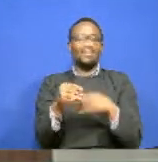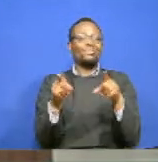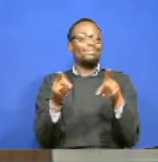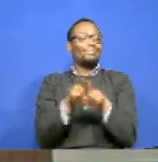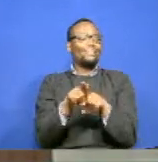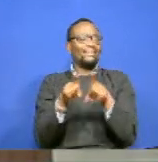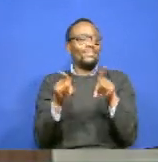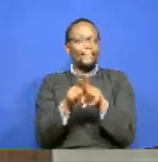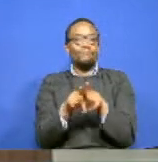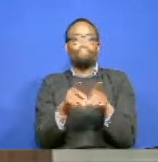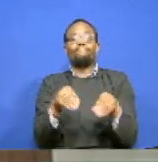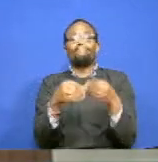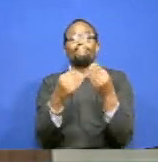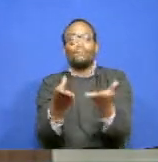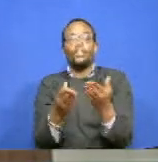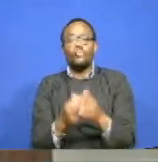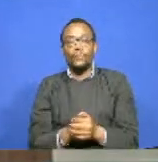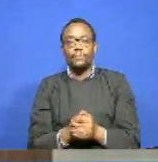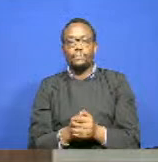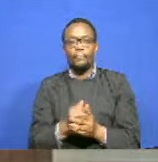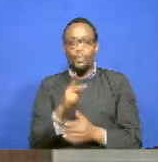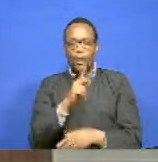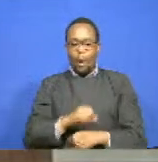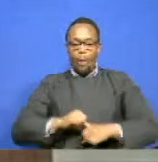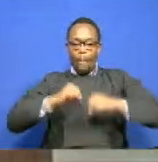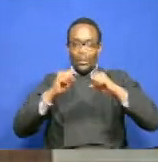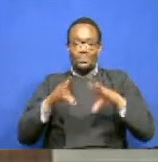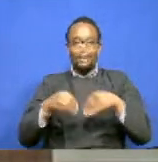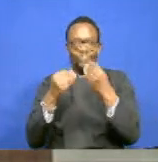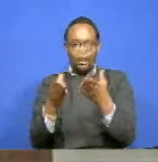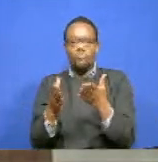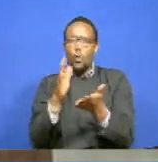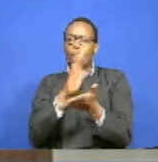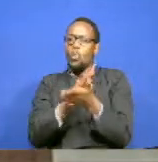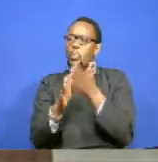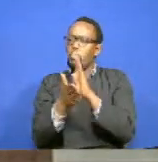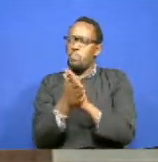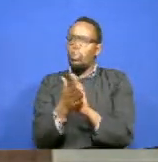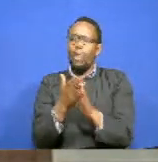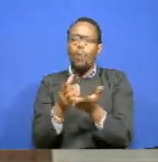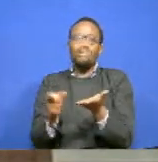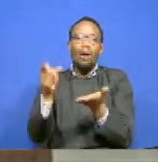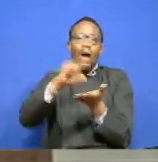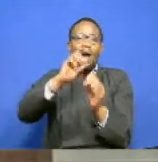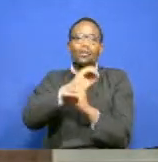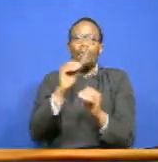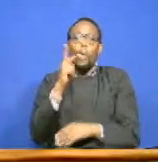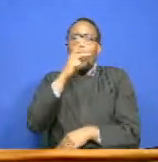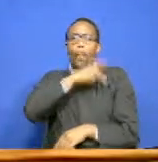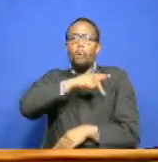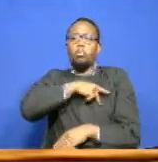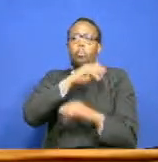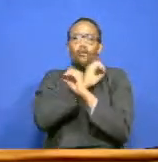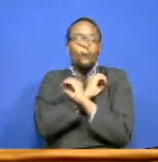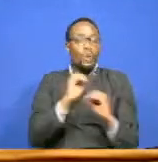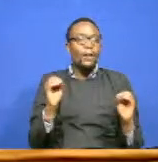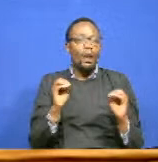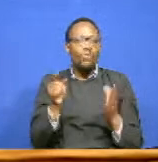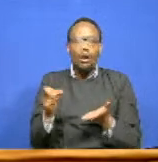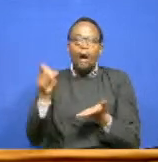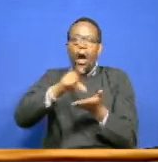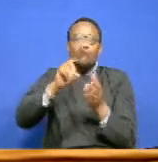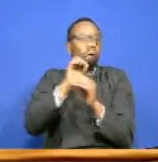given to him by the master without any profit or any addition to the